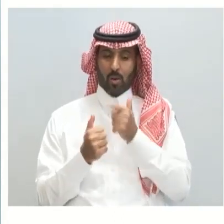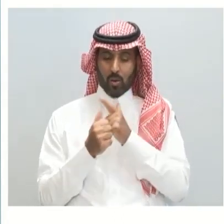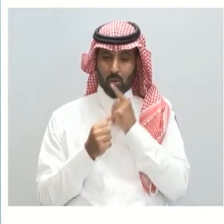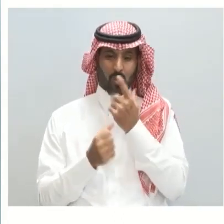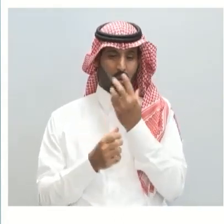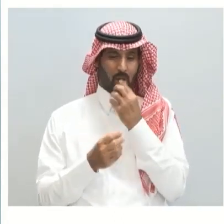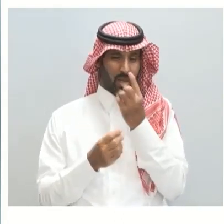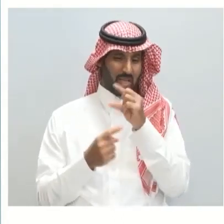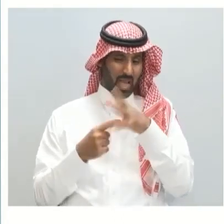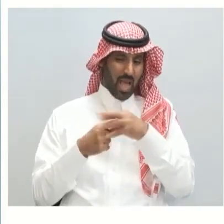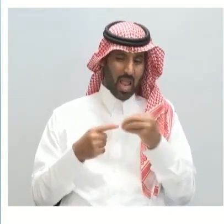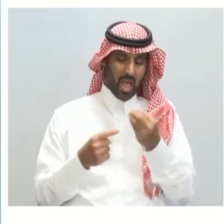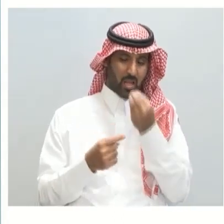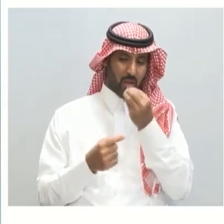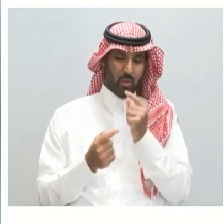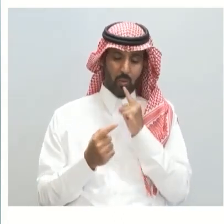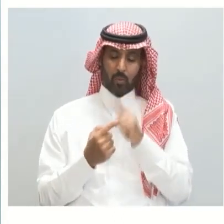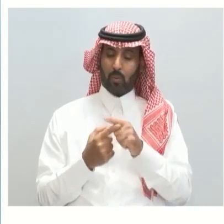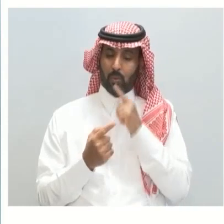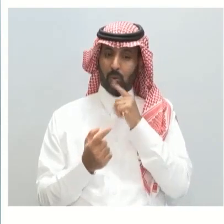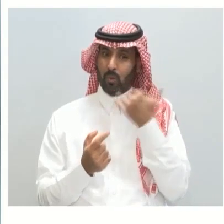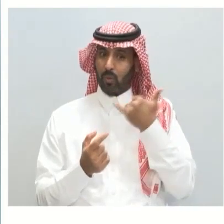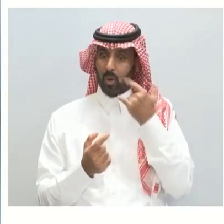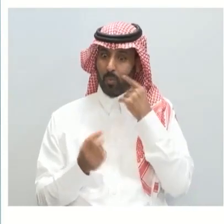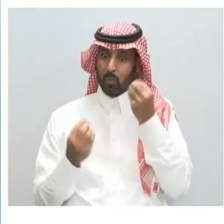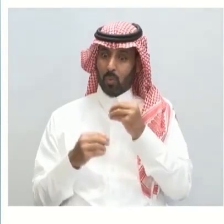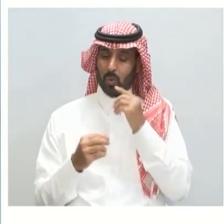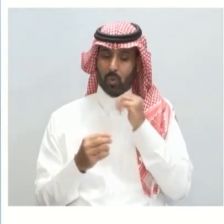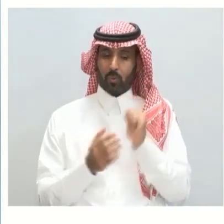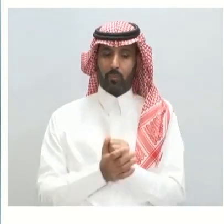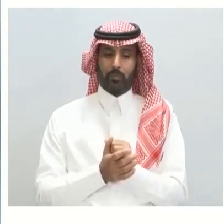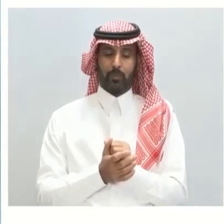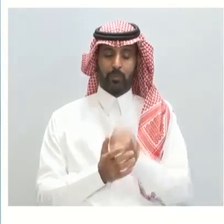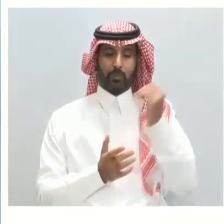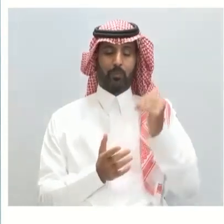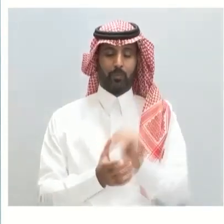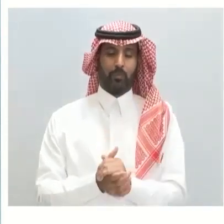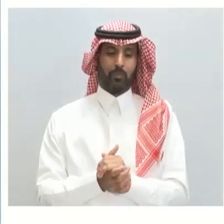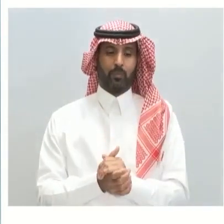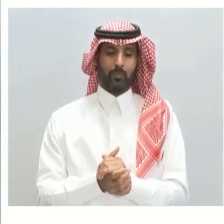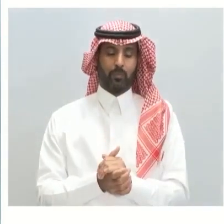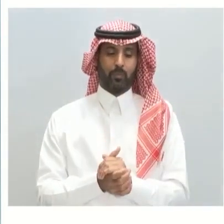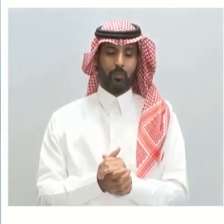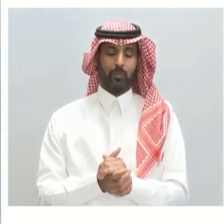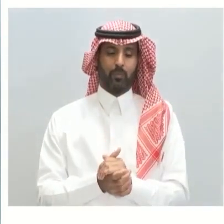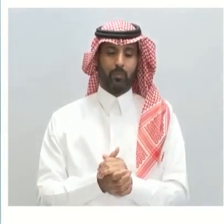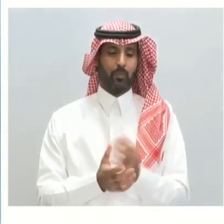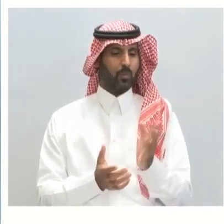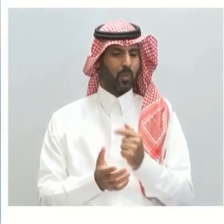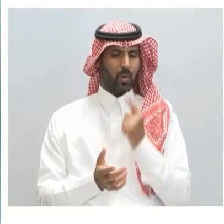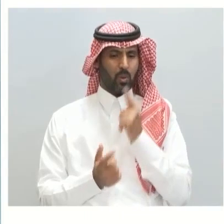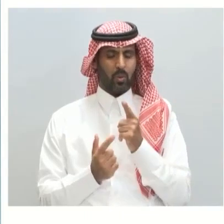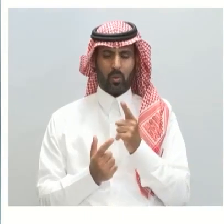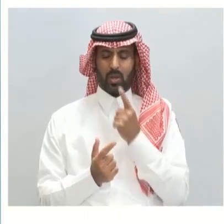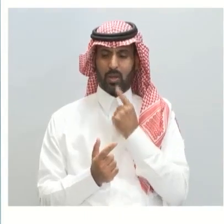of substance, crucial, it means very important, or it means essential, redundant, it means that